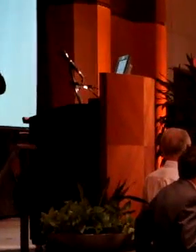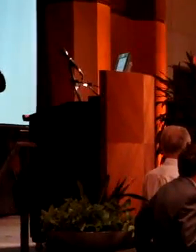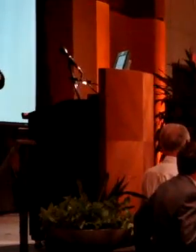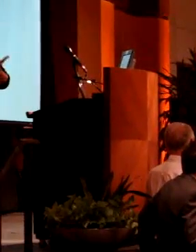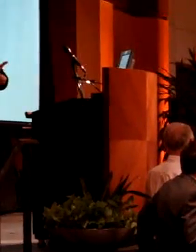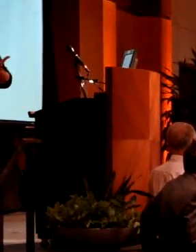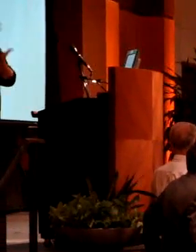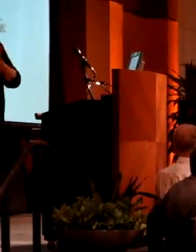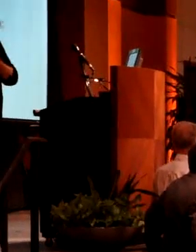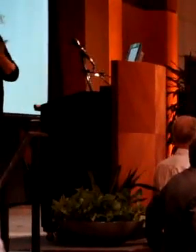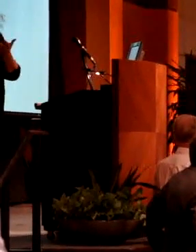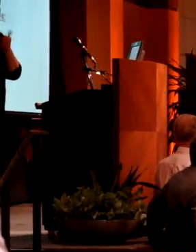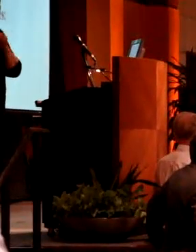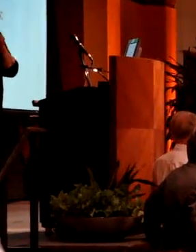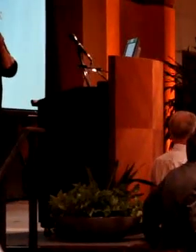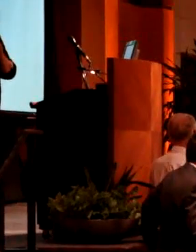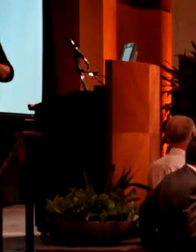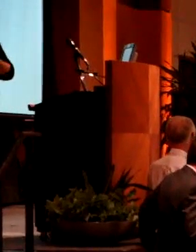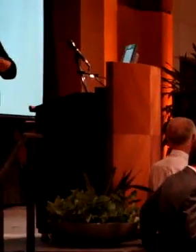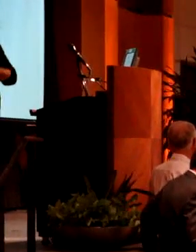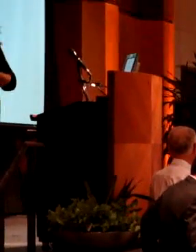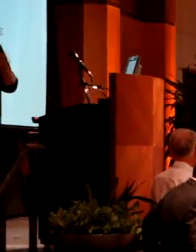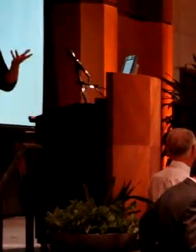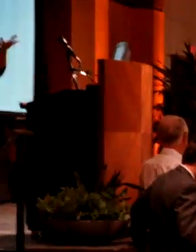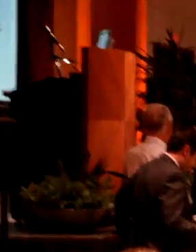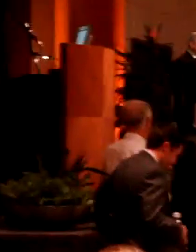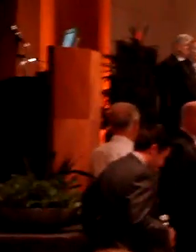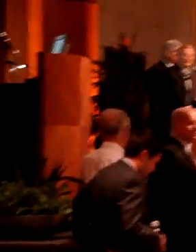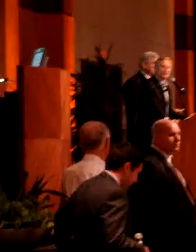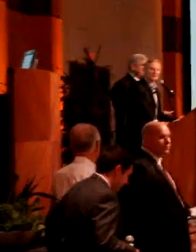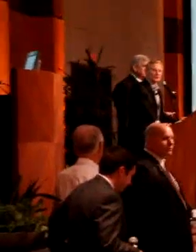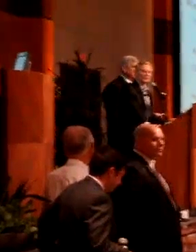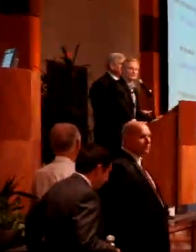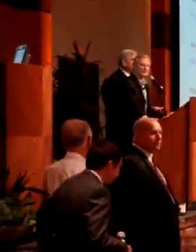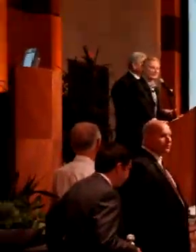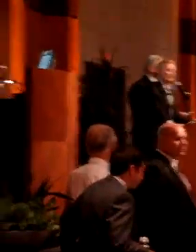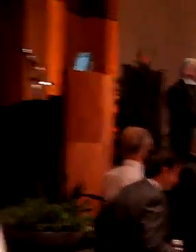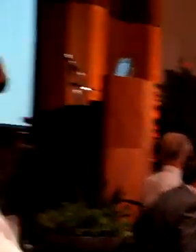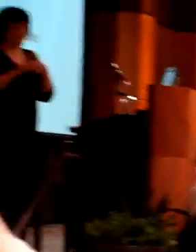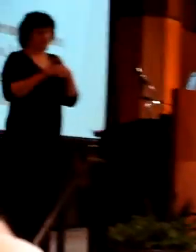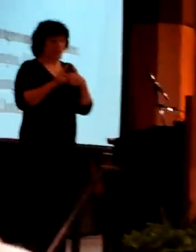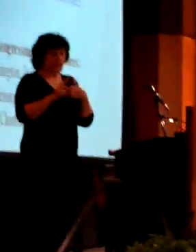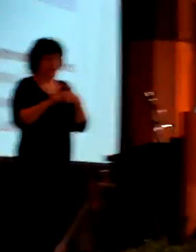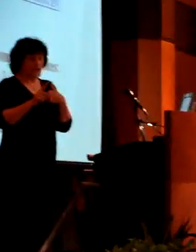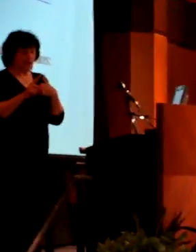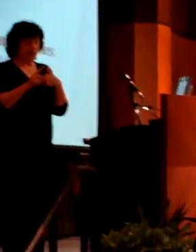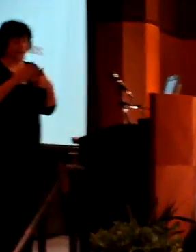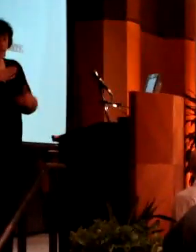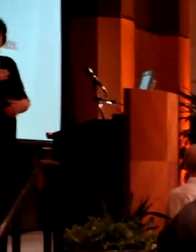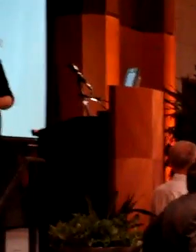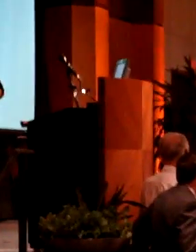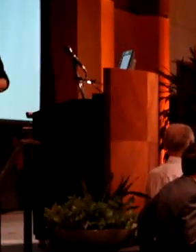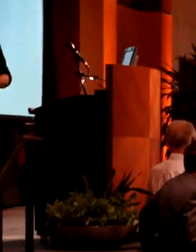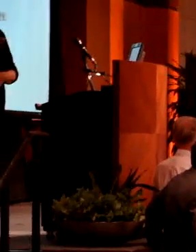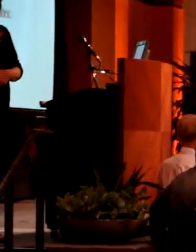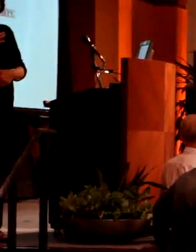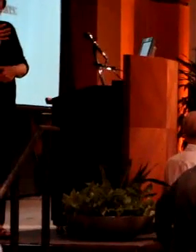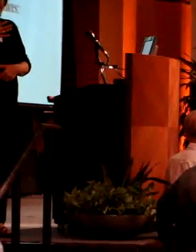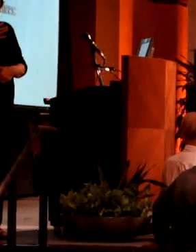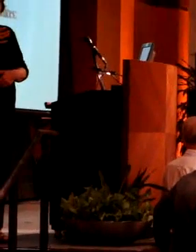that's just one of the problems. I will say this, I was very encouraged in that meeting. They're doing tremendous studies on